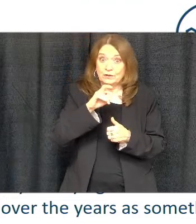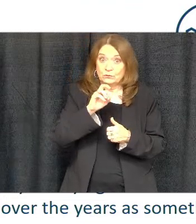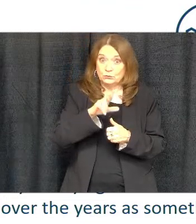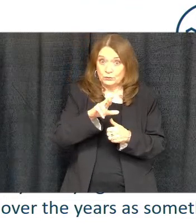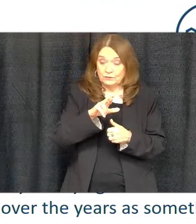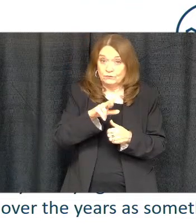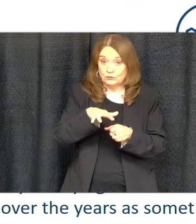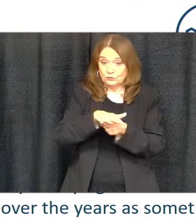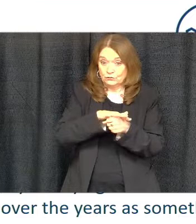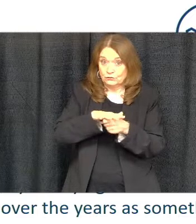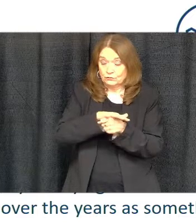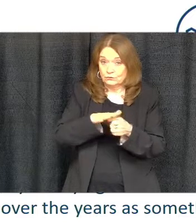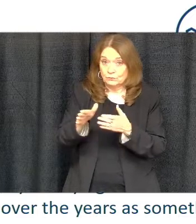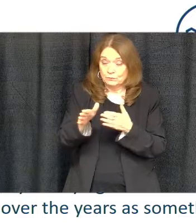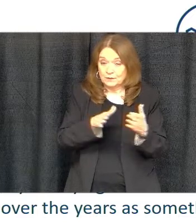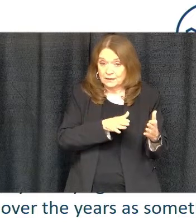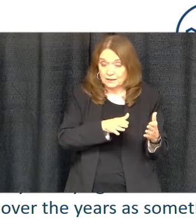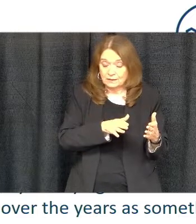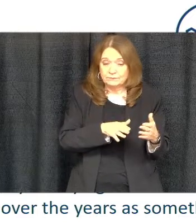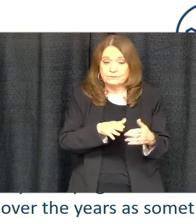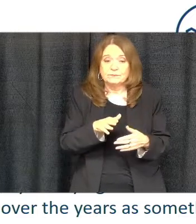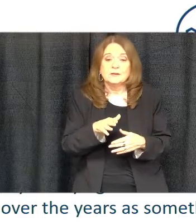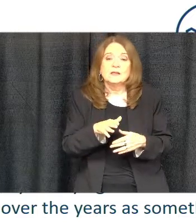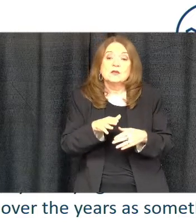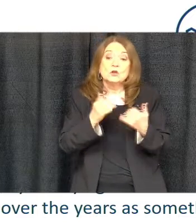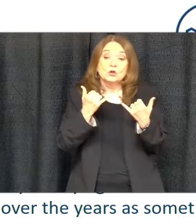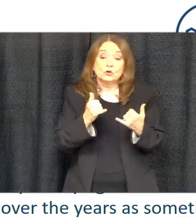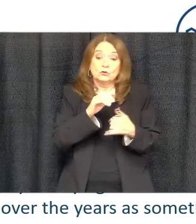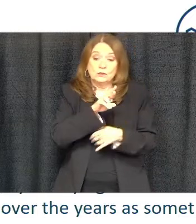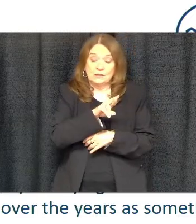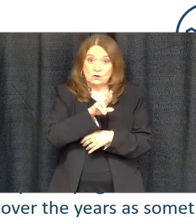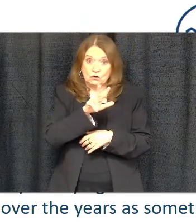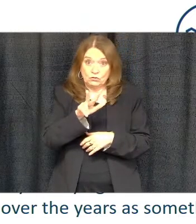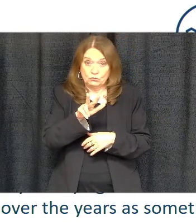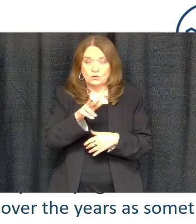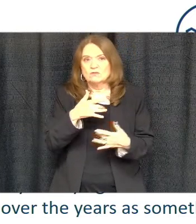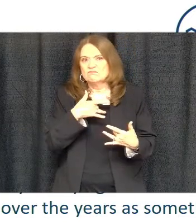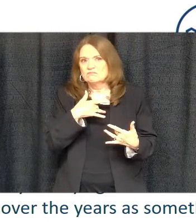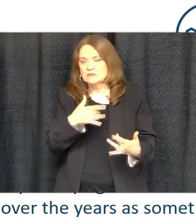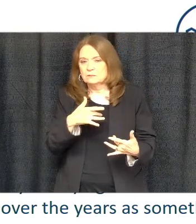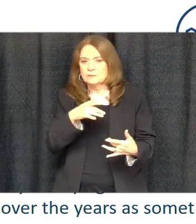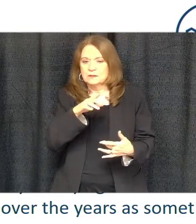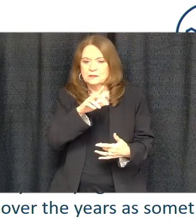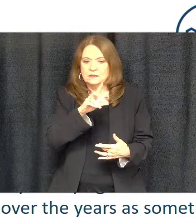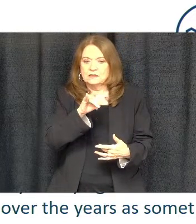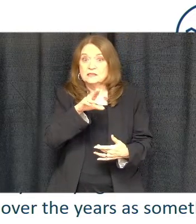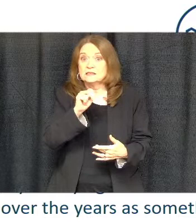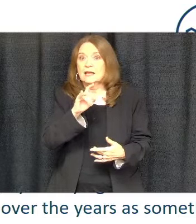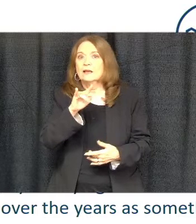raised in there. Currently, R3 zone, which is typically downtown,